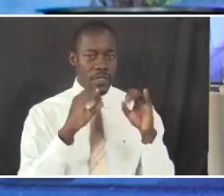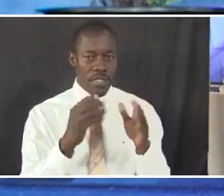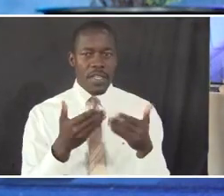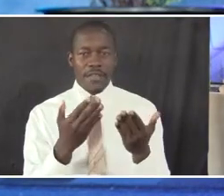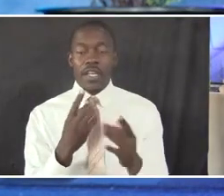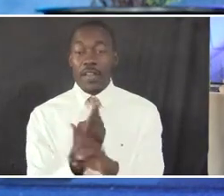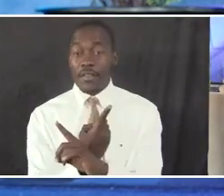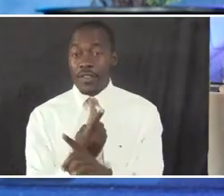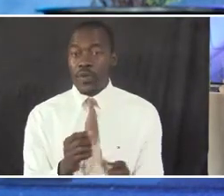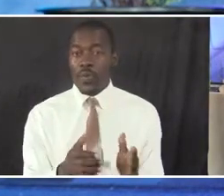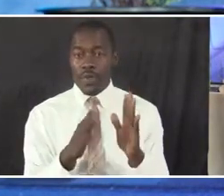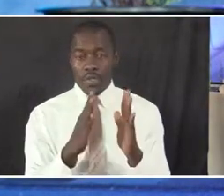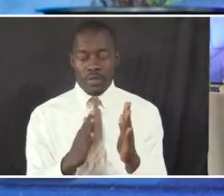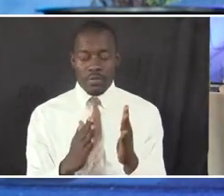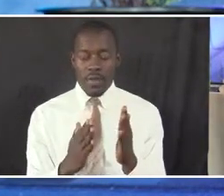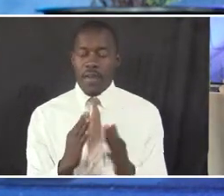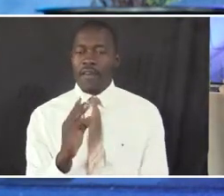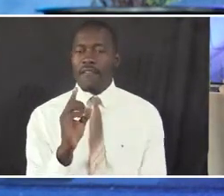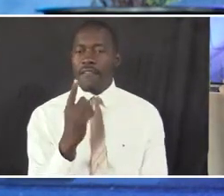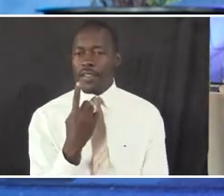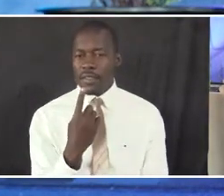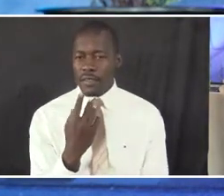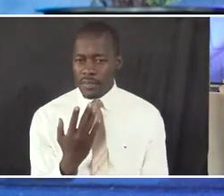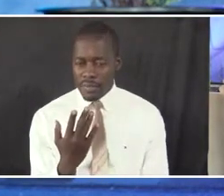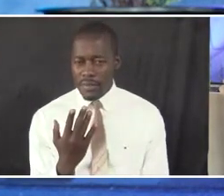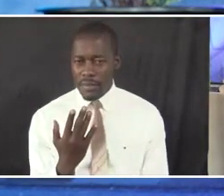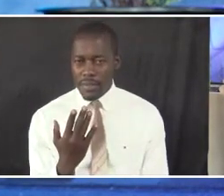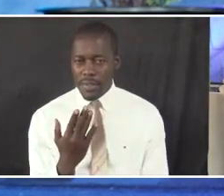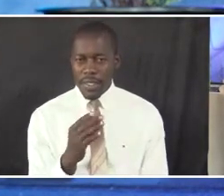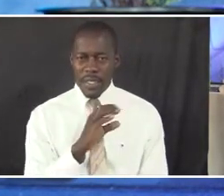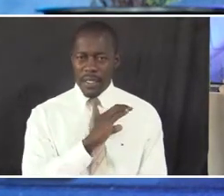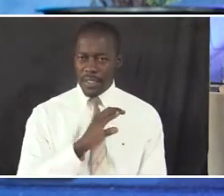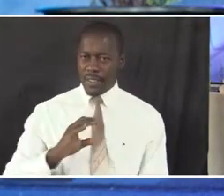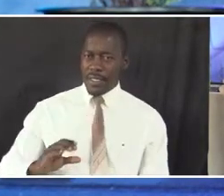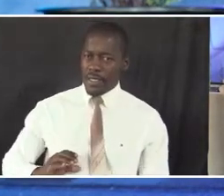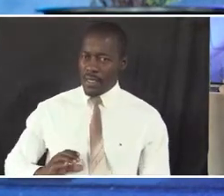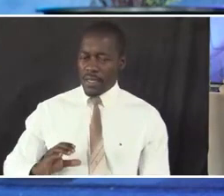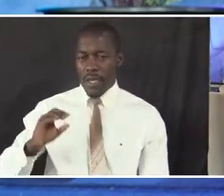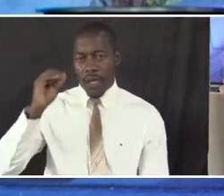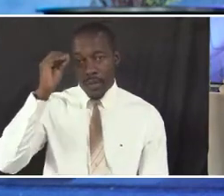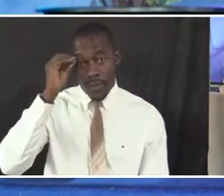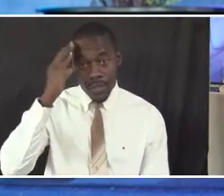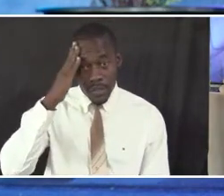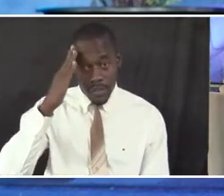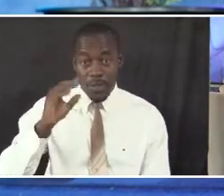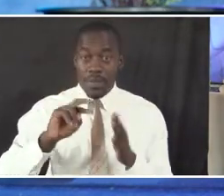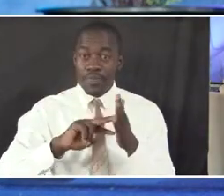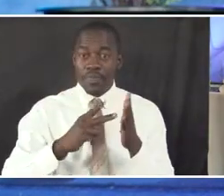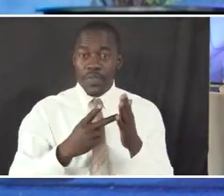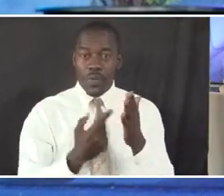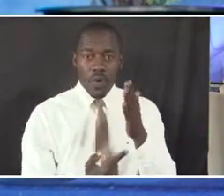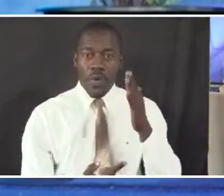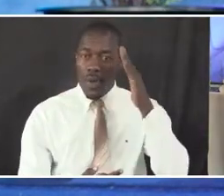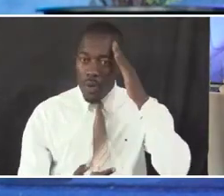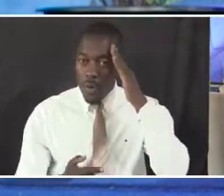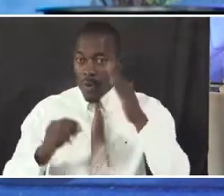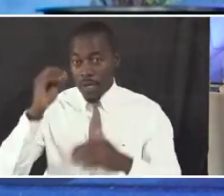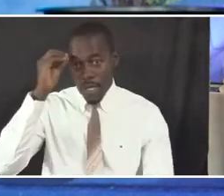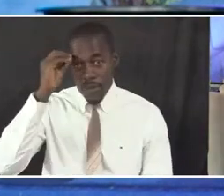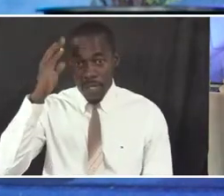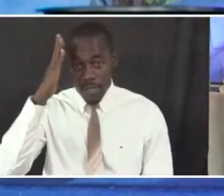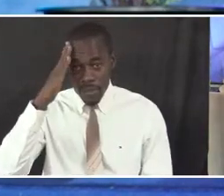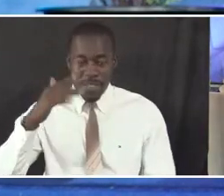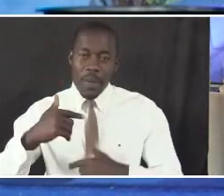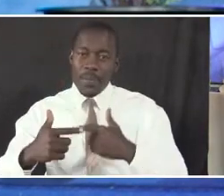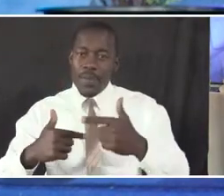The question for us is, what is Christian education? If we know that education is giving